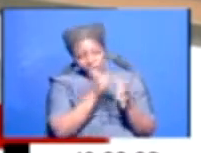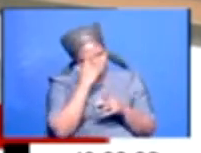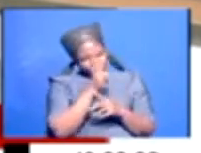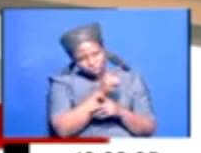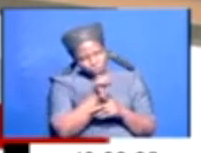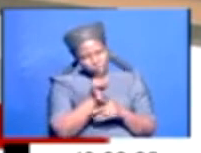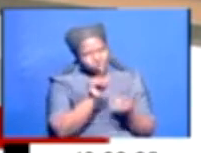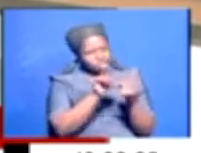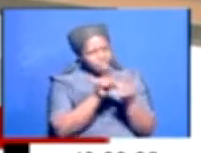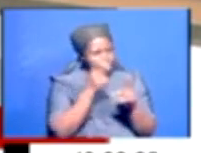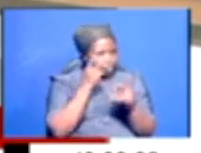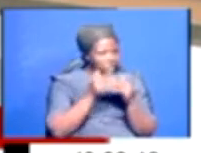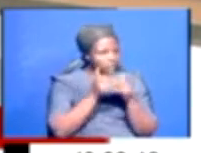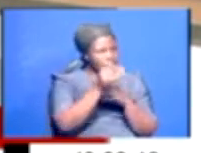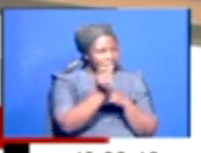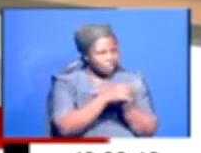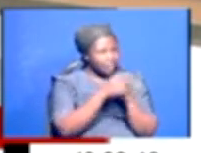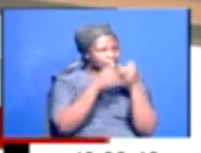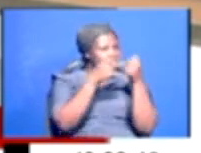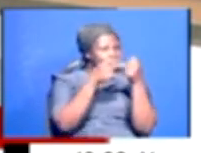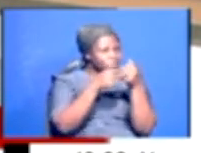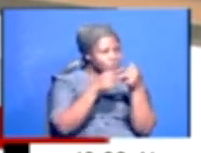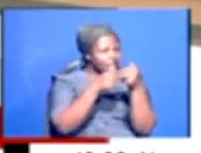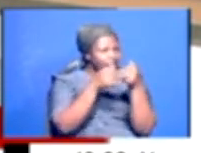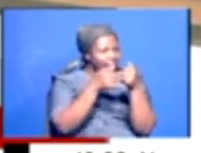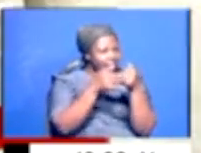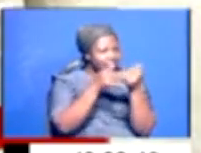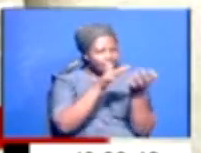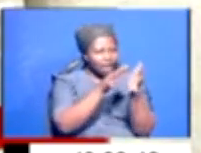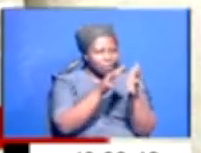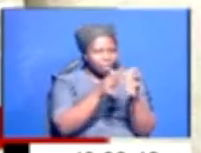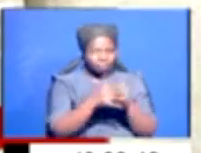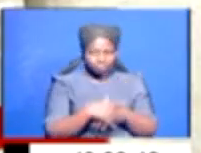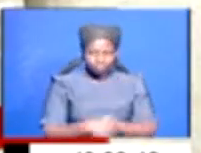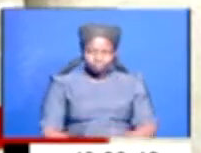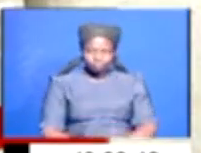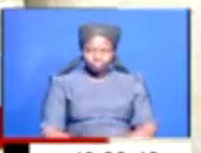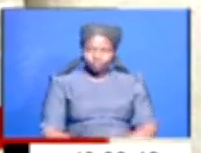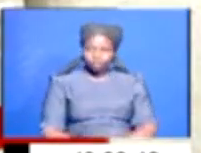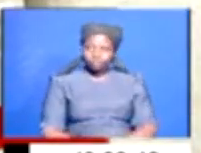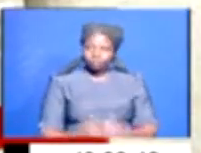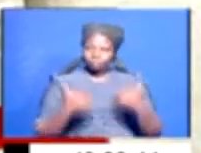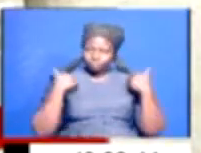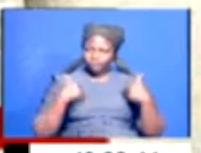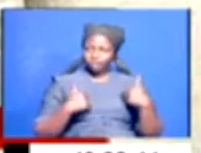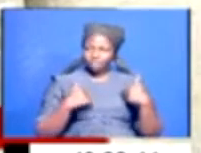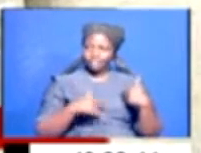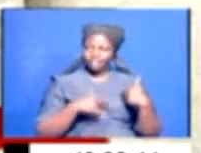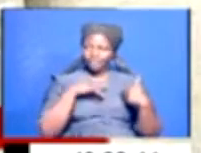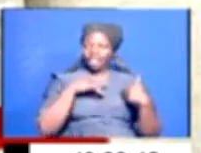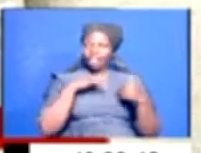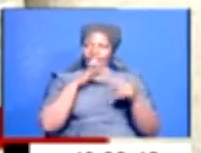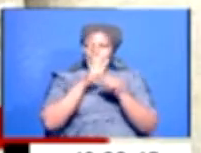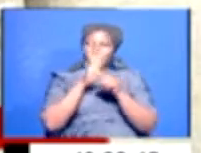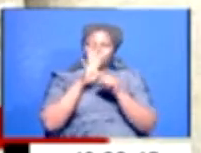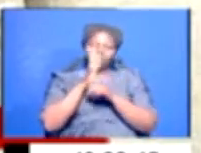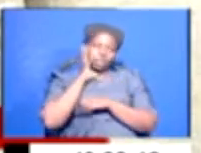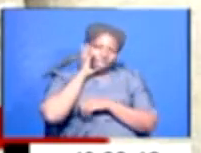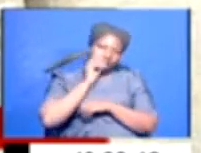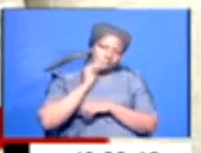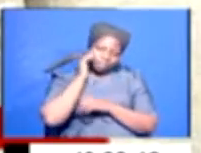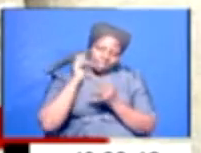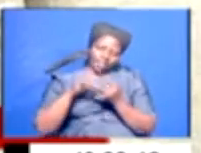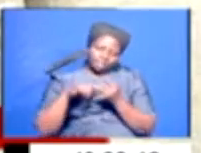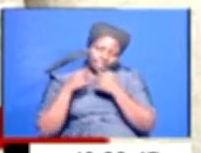forward to July and August? Yeah. Okay, there's been a lot of experience, challenges there and there.